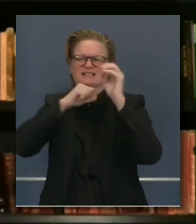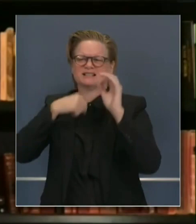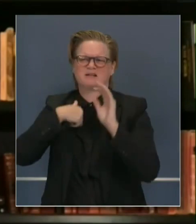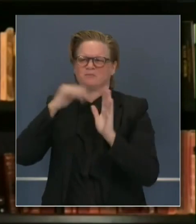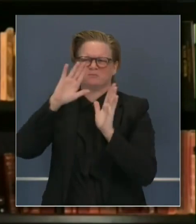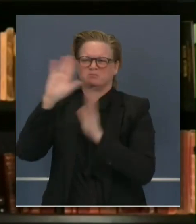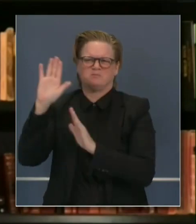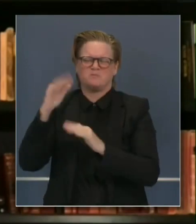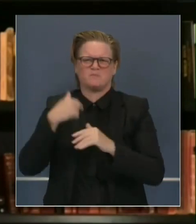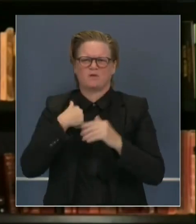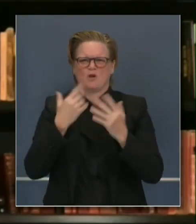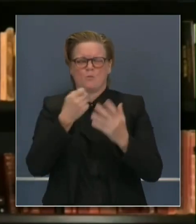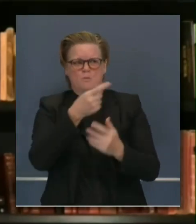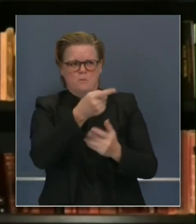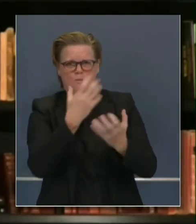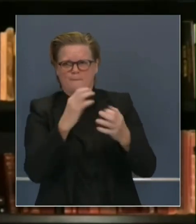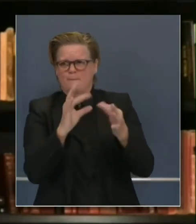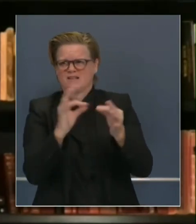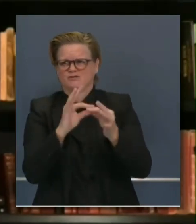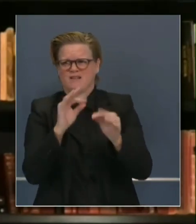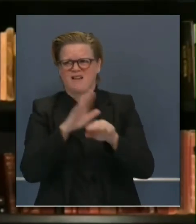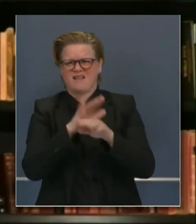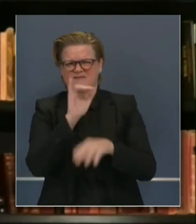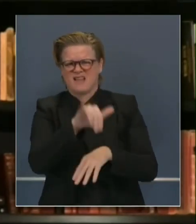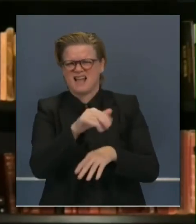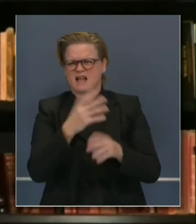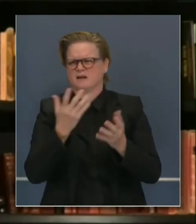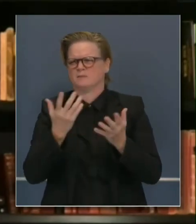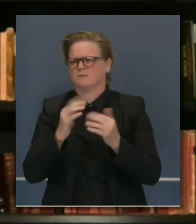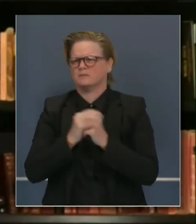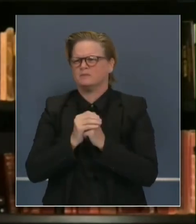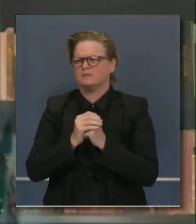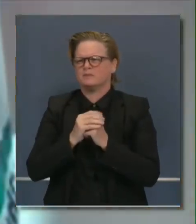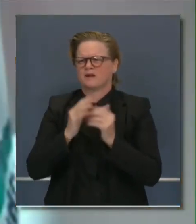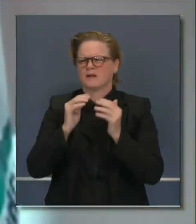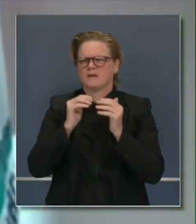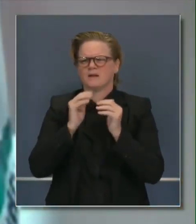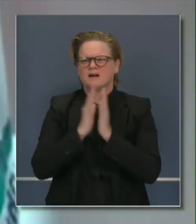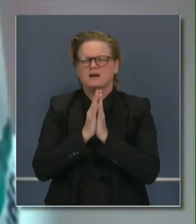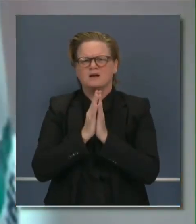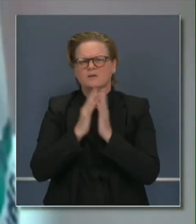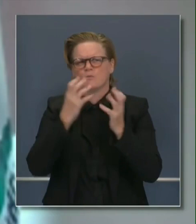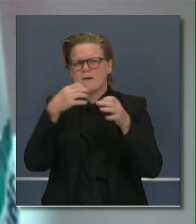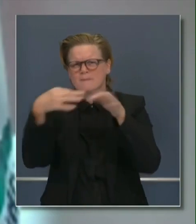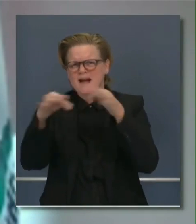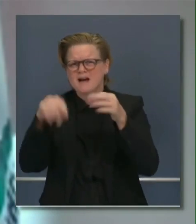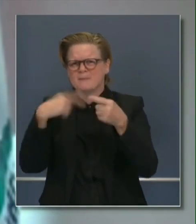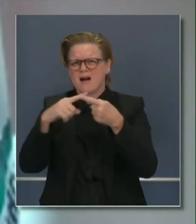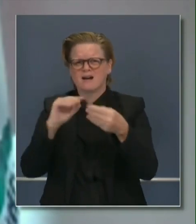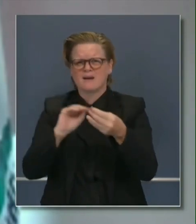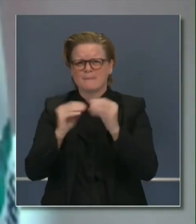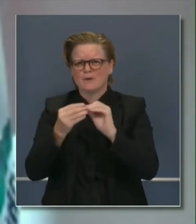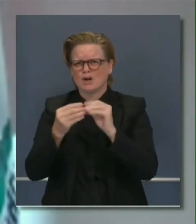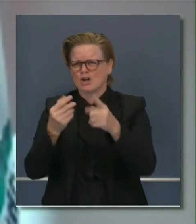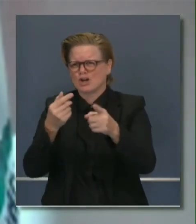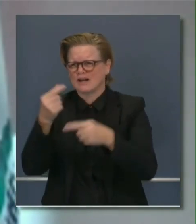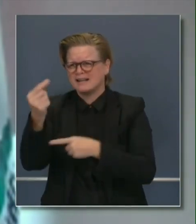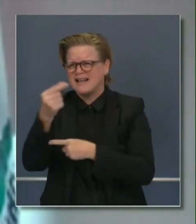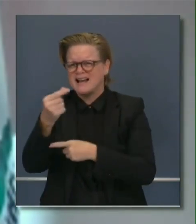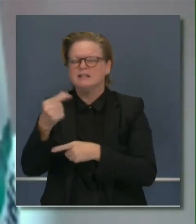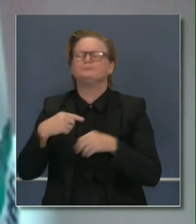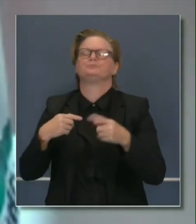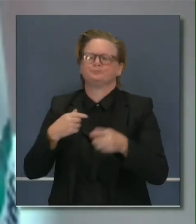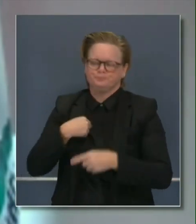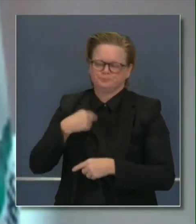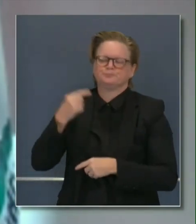being cautious in terms of how we plan around that number. Yeah, thanks for the question, Governor. I think you're exactly